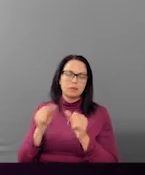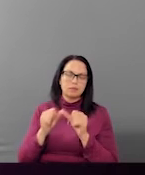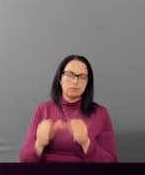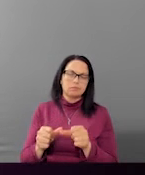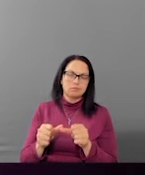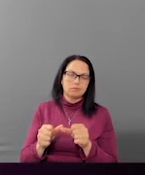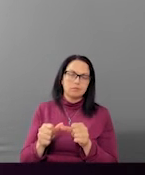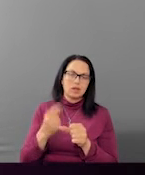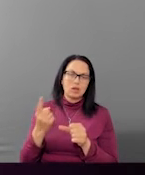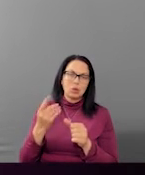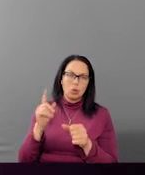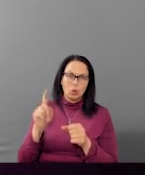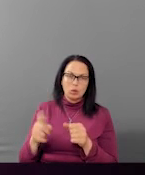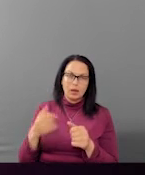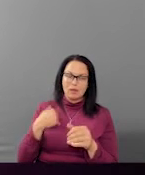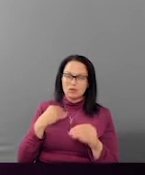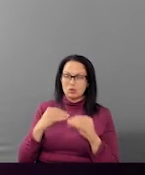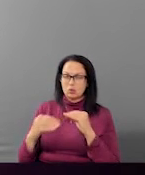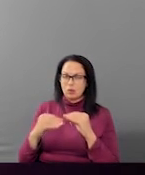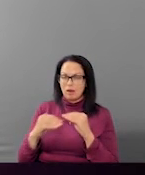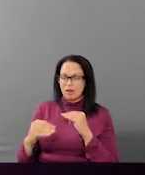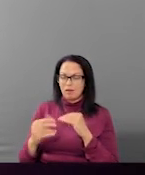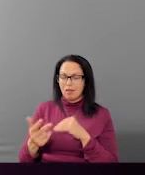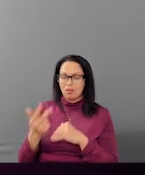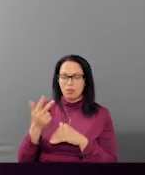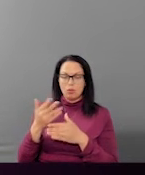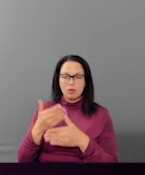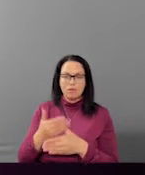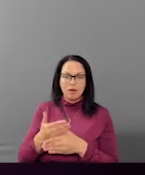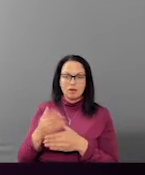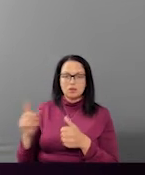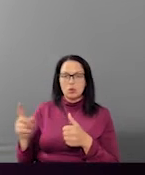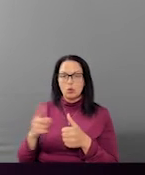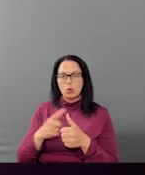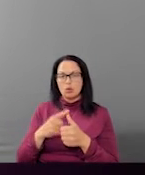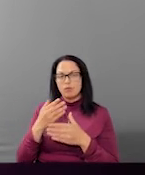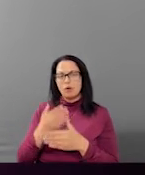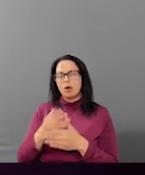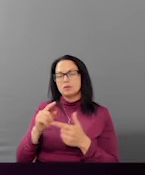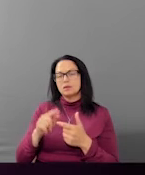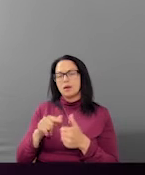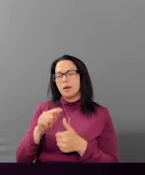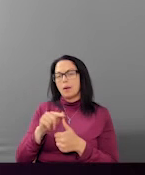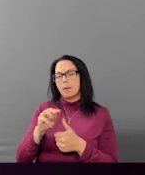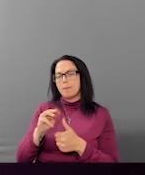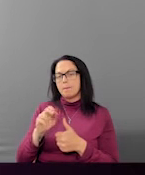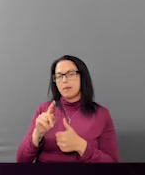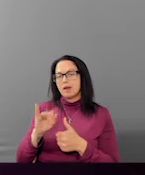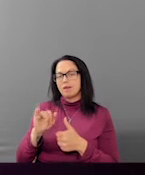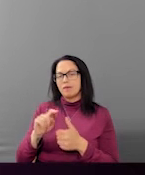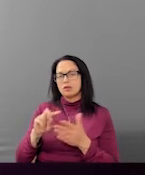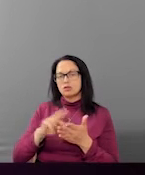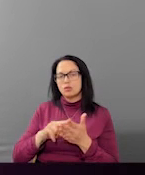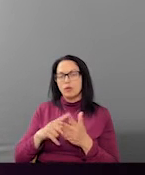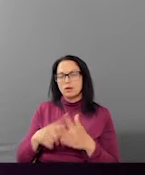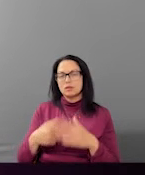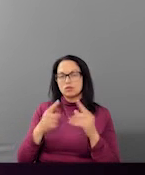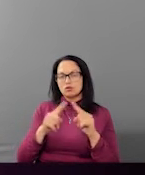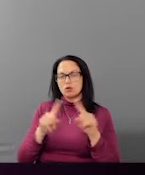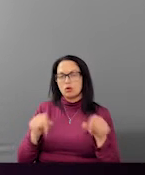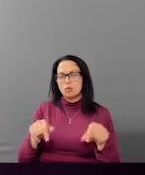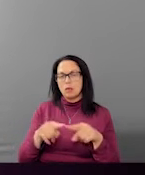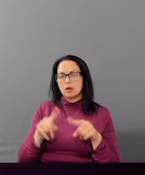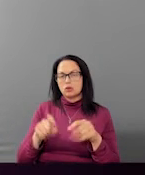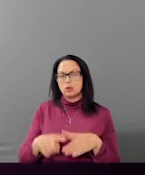And you only have to edit 3 files. It's really easy to get started. So the first file is the manifest. You just define the start block. And by start block, I mean you could